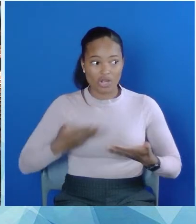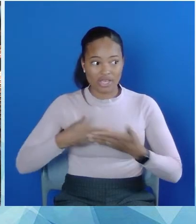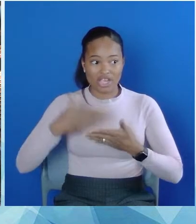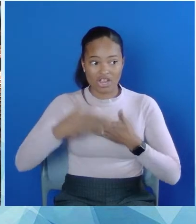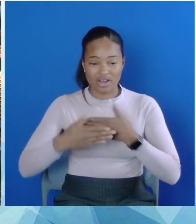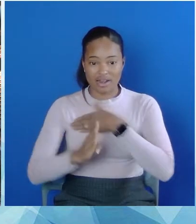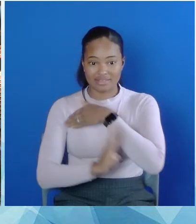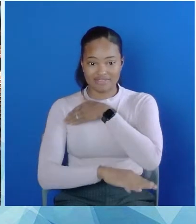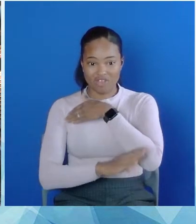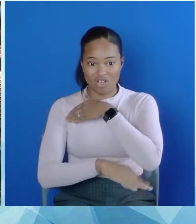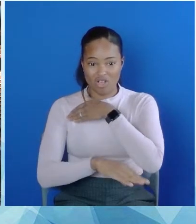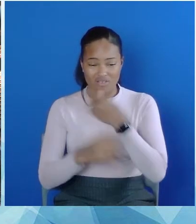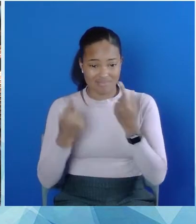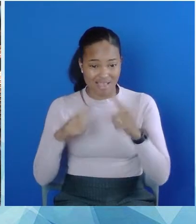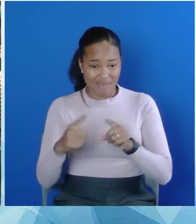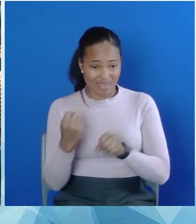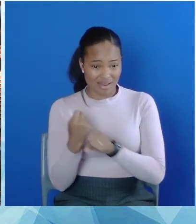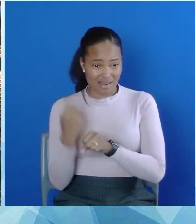in November